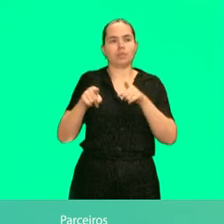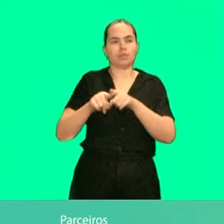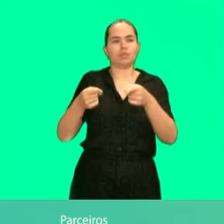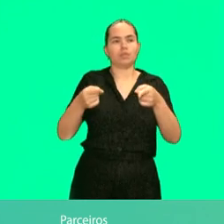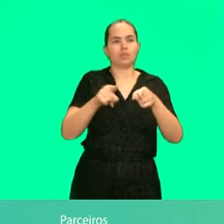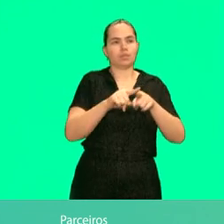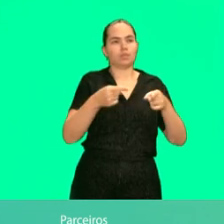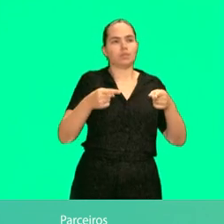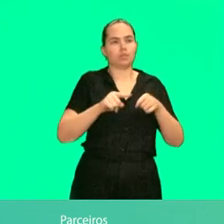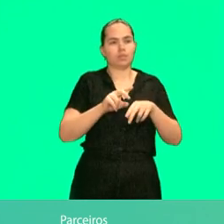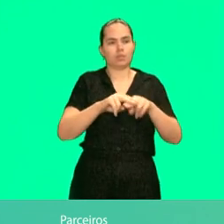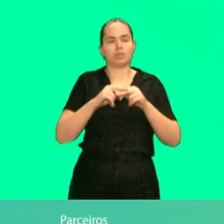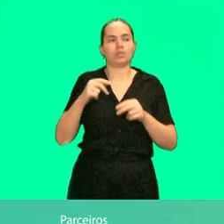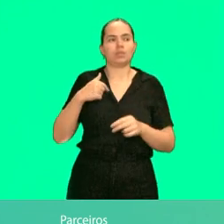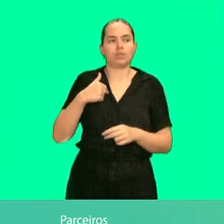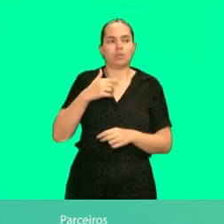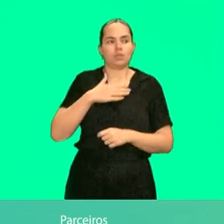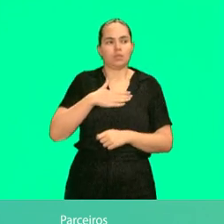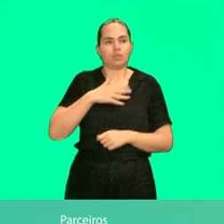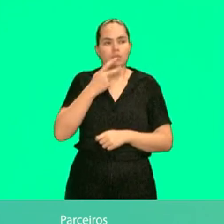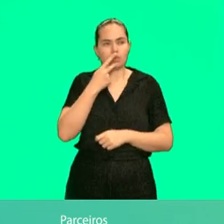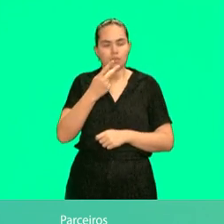for also pieces for